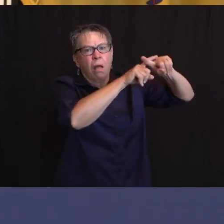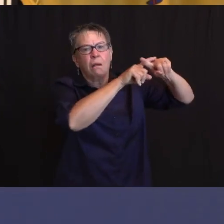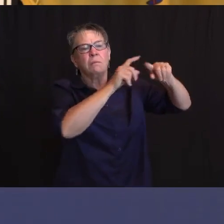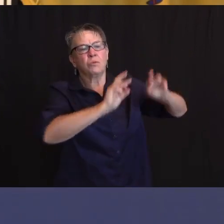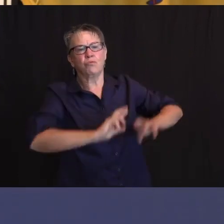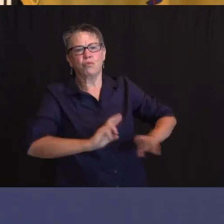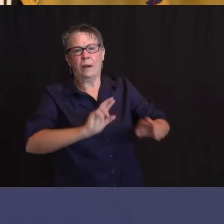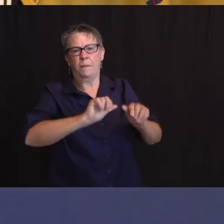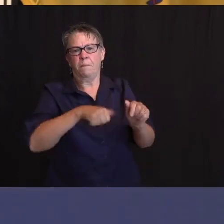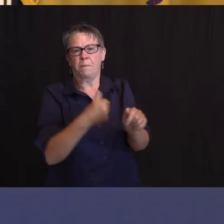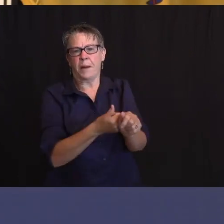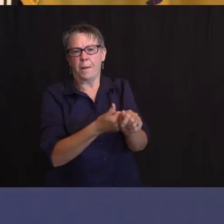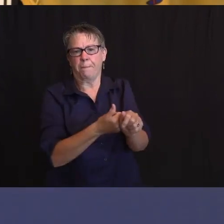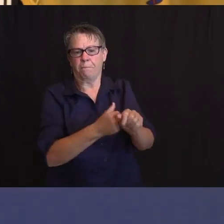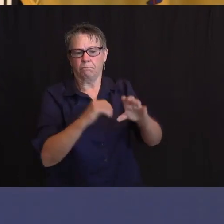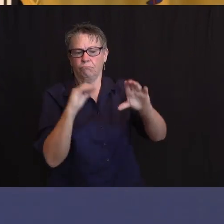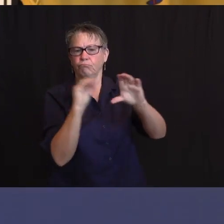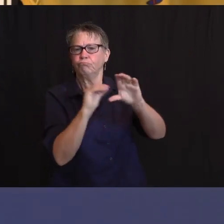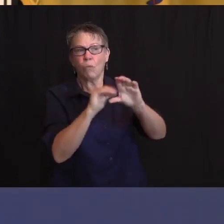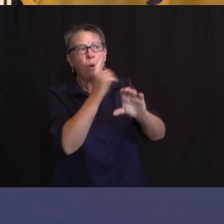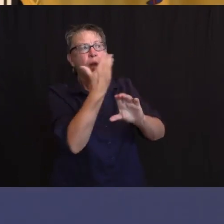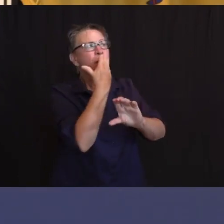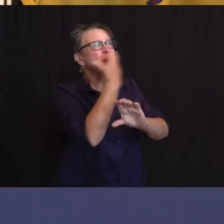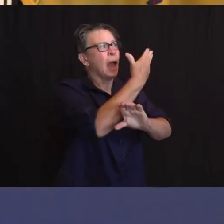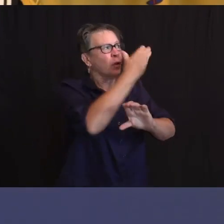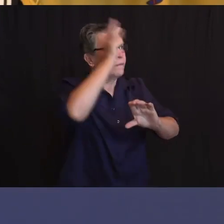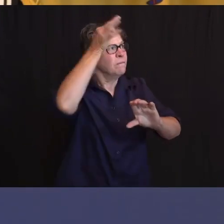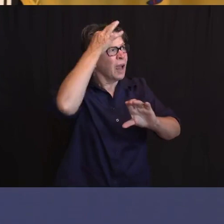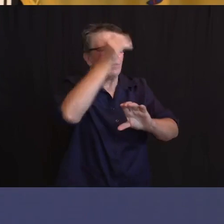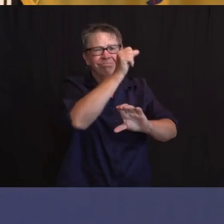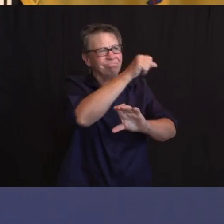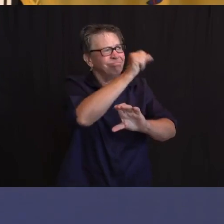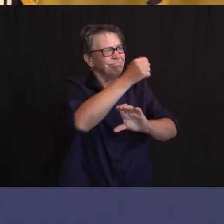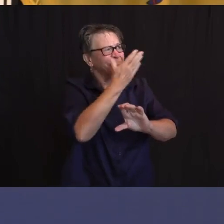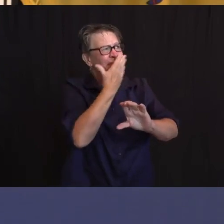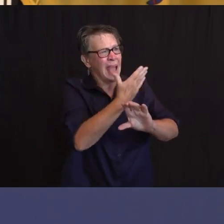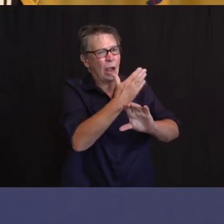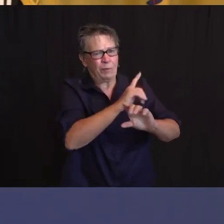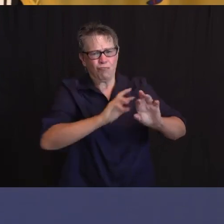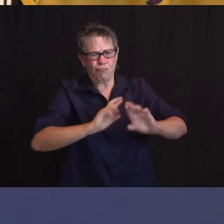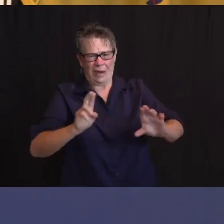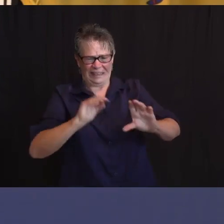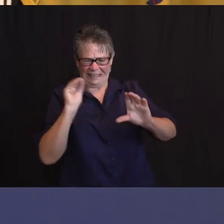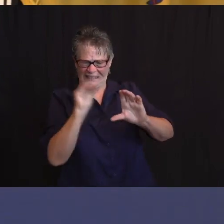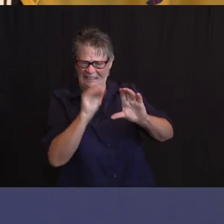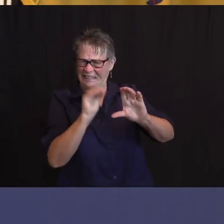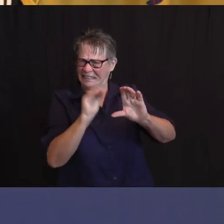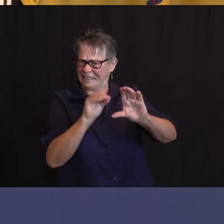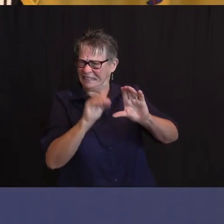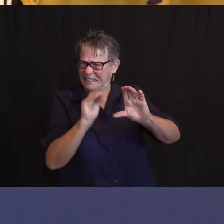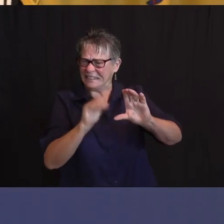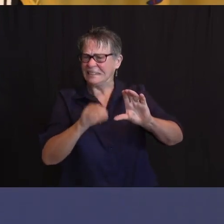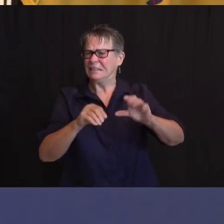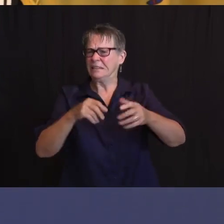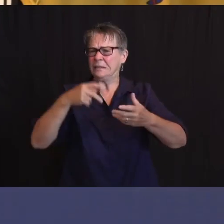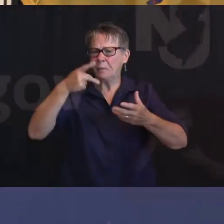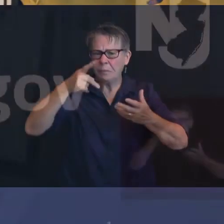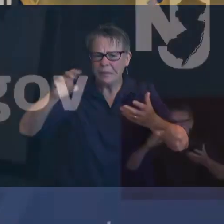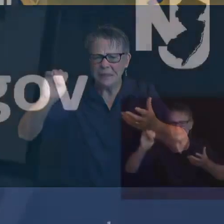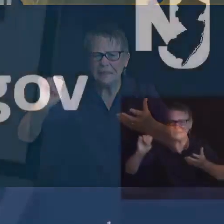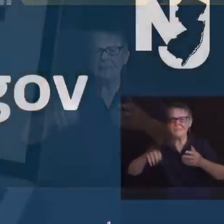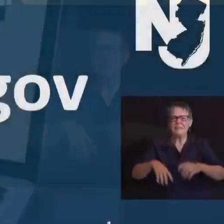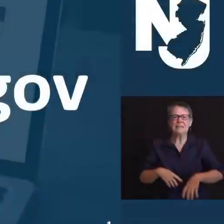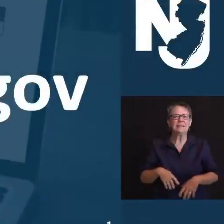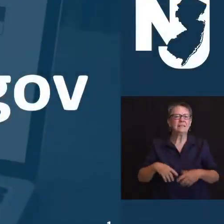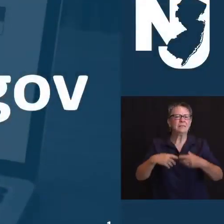for being there in our hour of need. But we were running around sourcing this frantically, literally around the world.